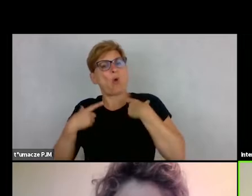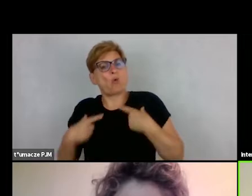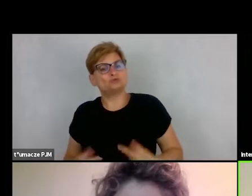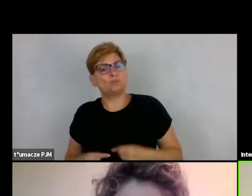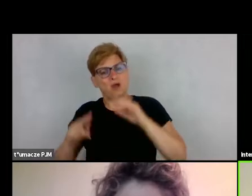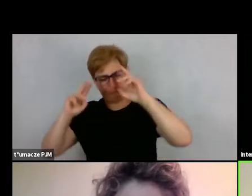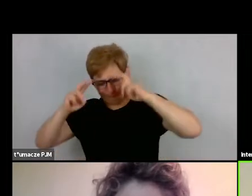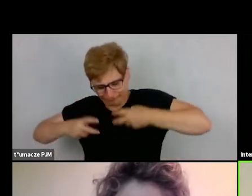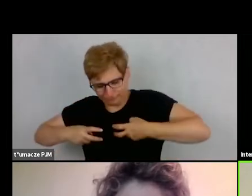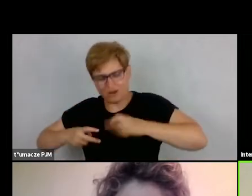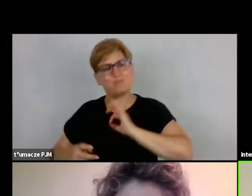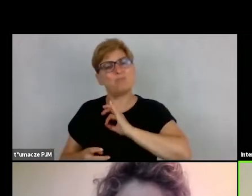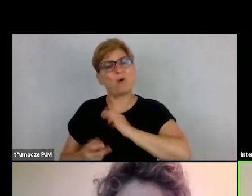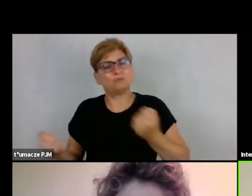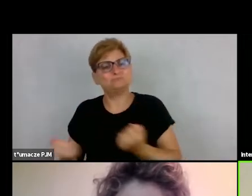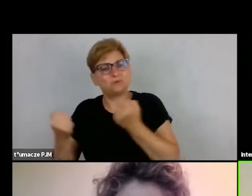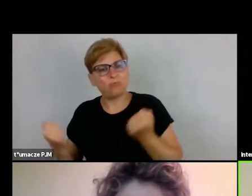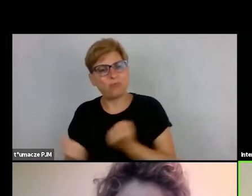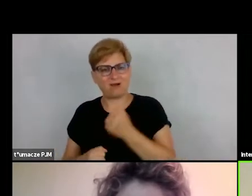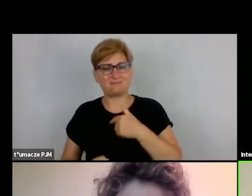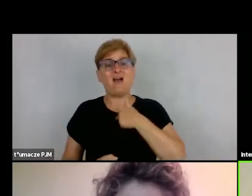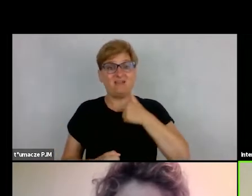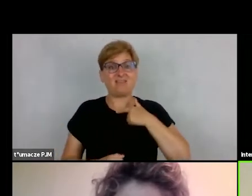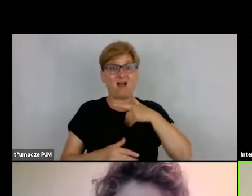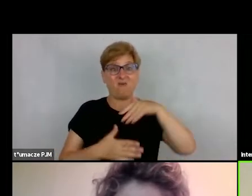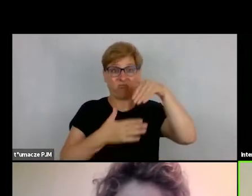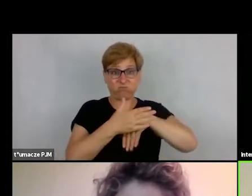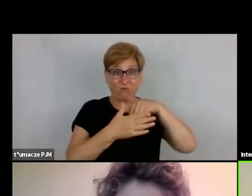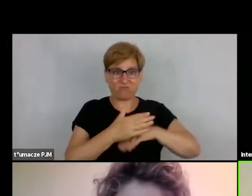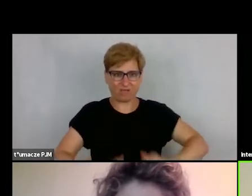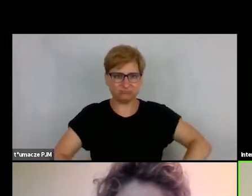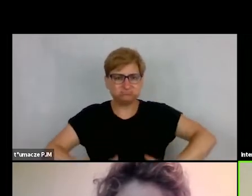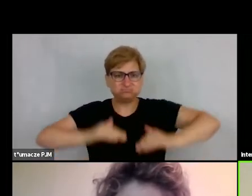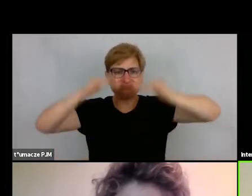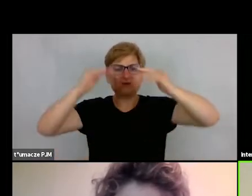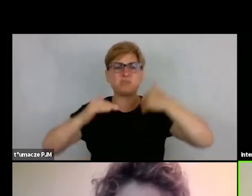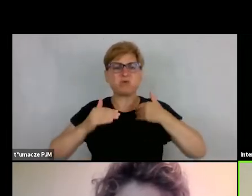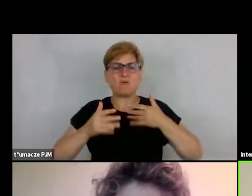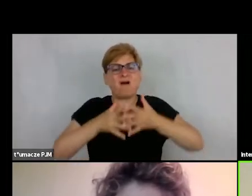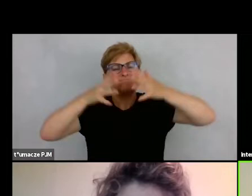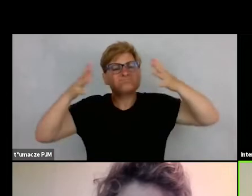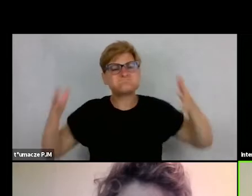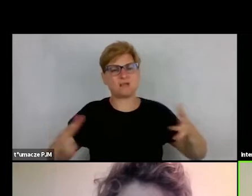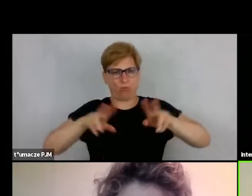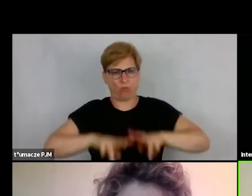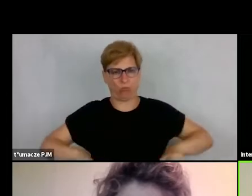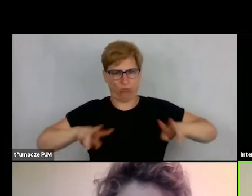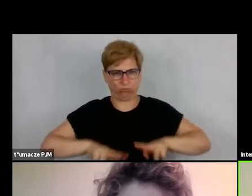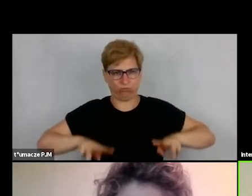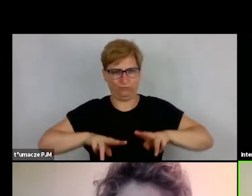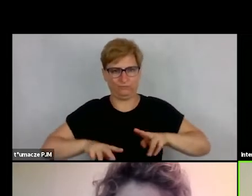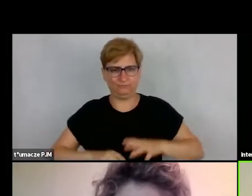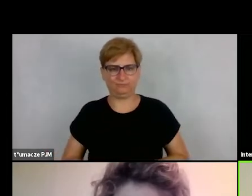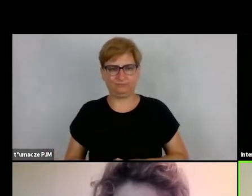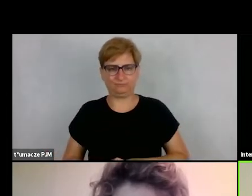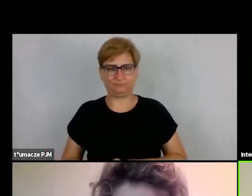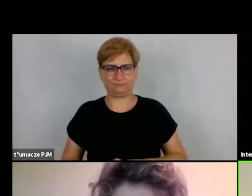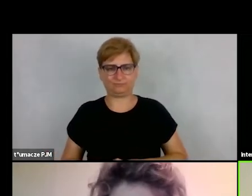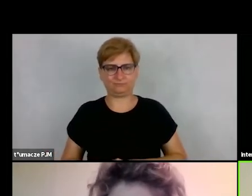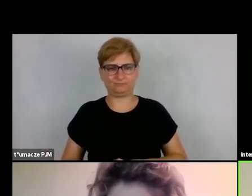And, South Africa in the 1970s, 1980s was a very patriarchal place. And in many ways, so was my